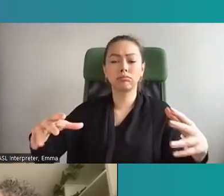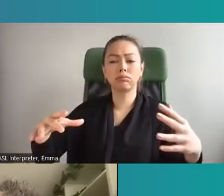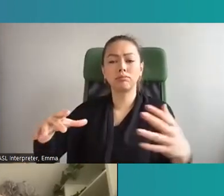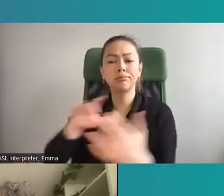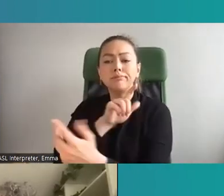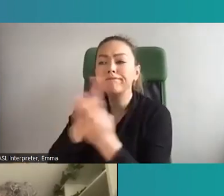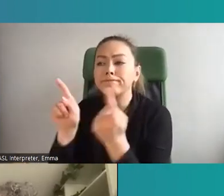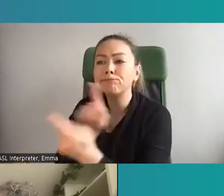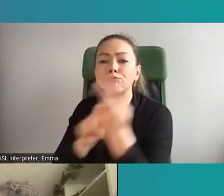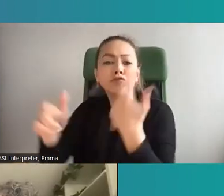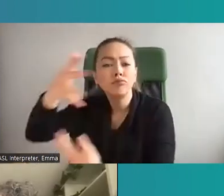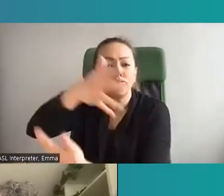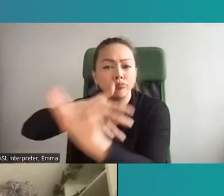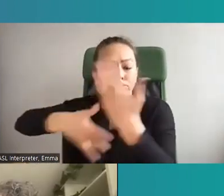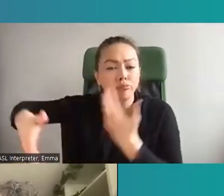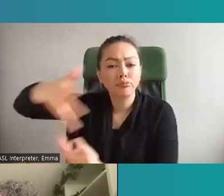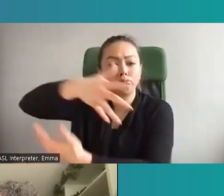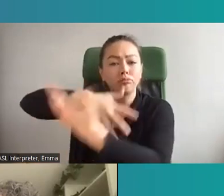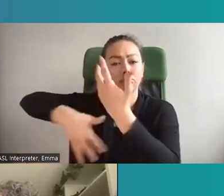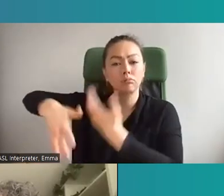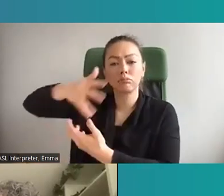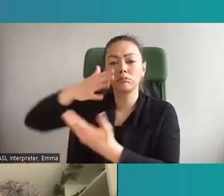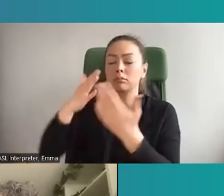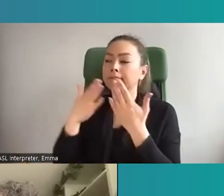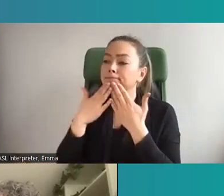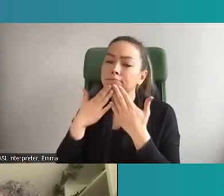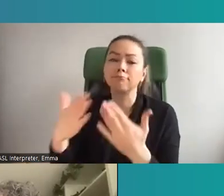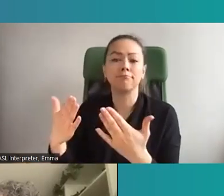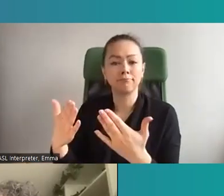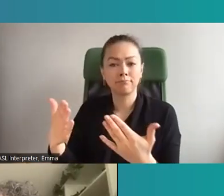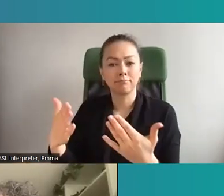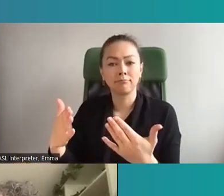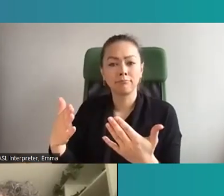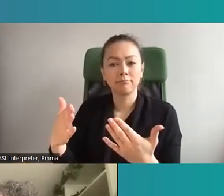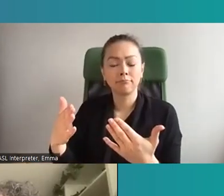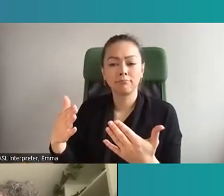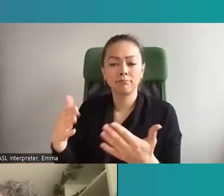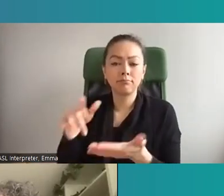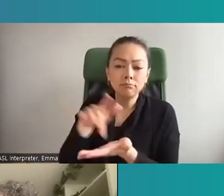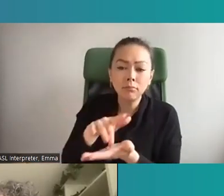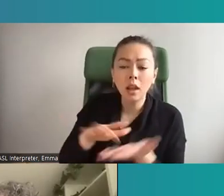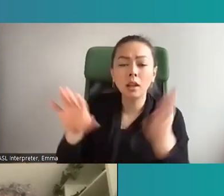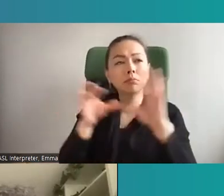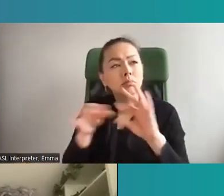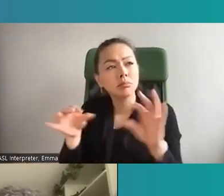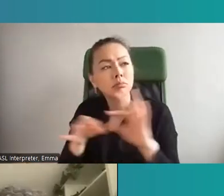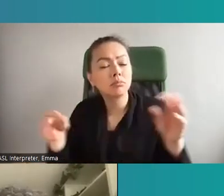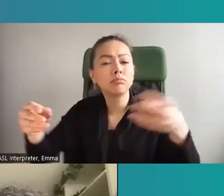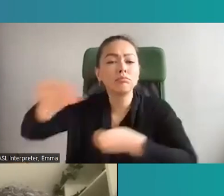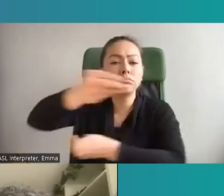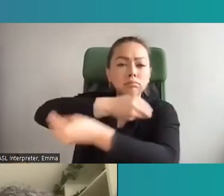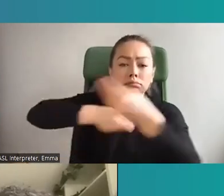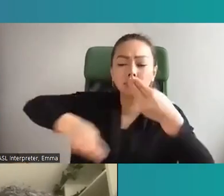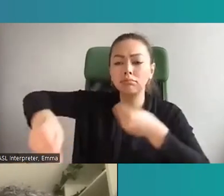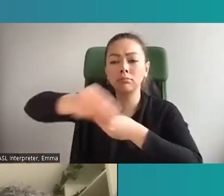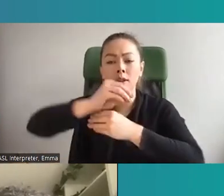with, just to share our medicine, speak to one another, and to uplift each other